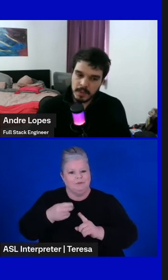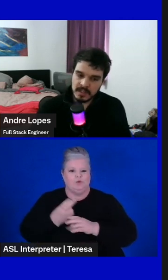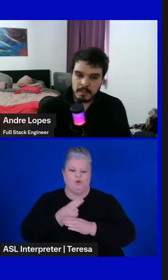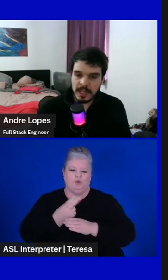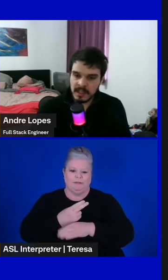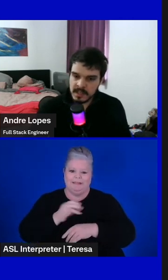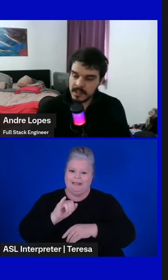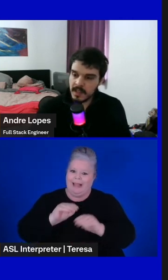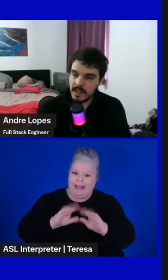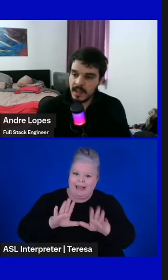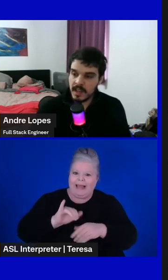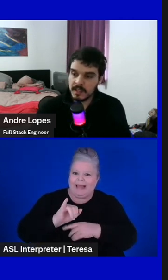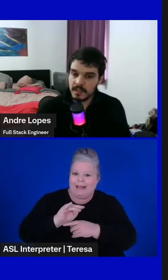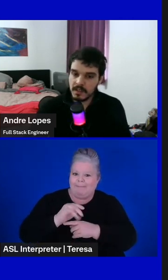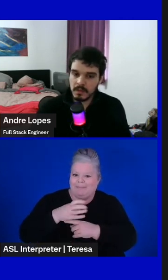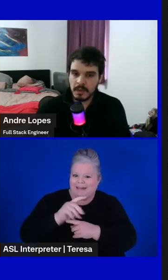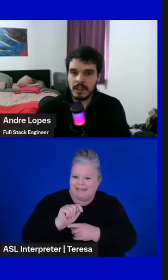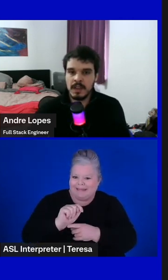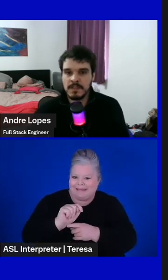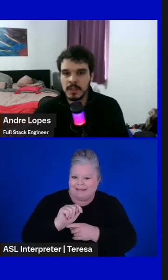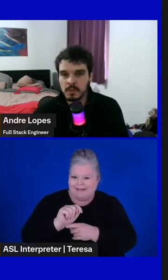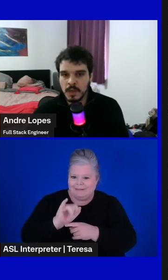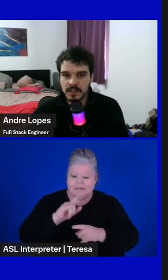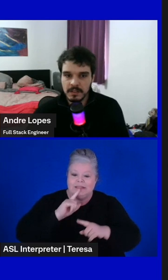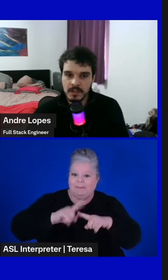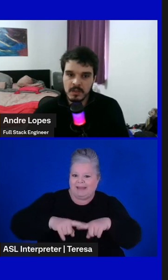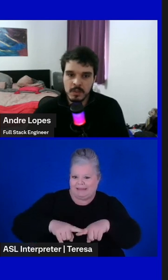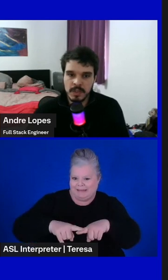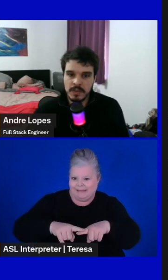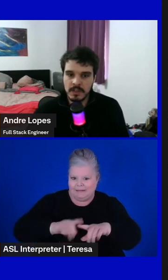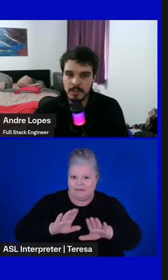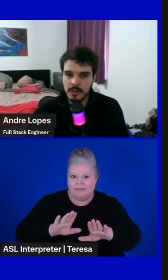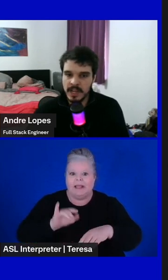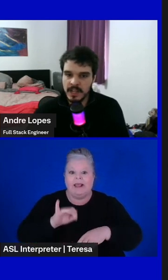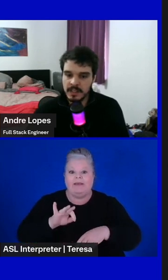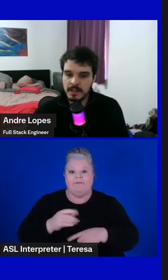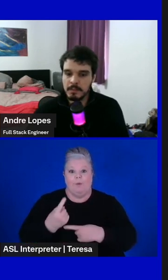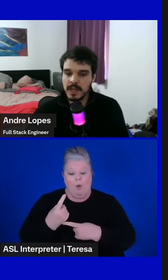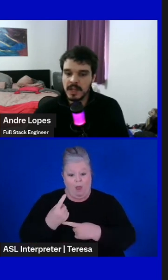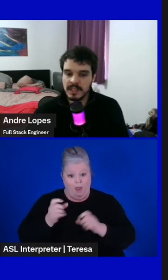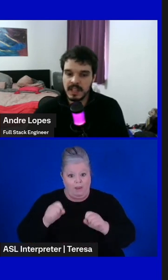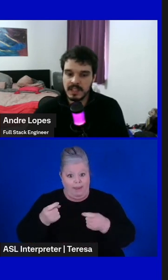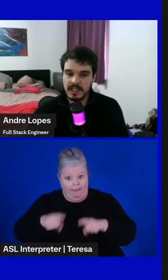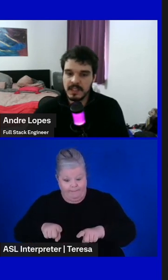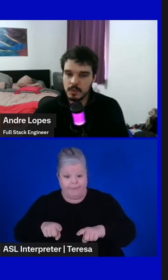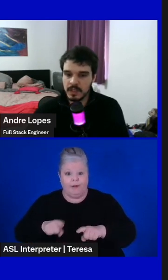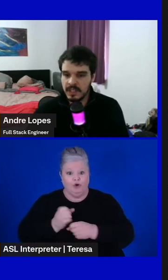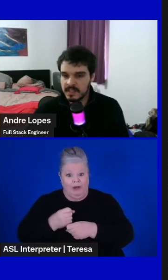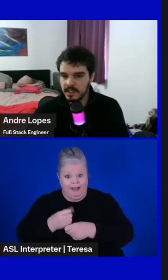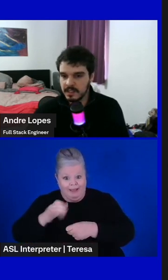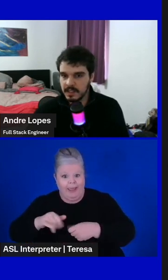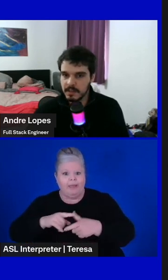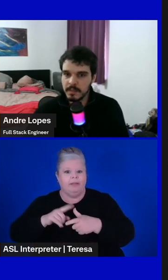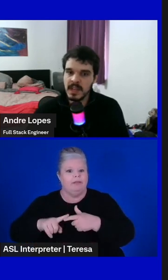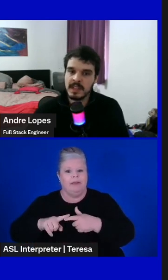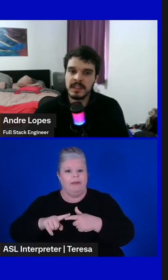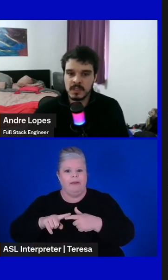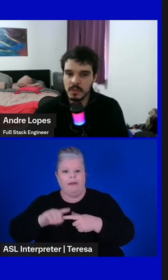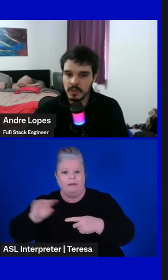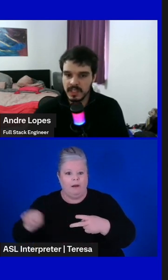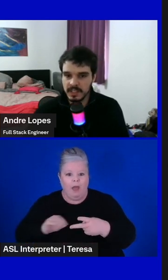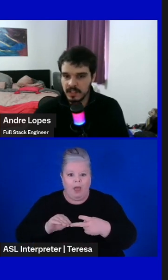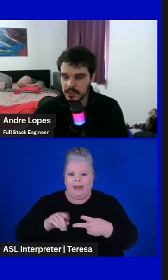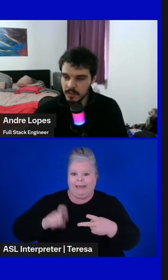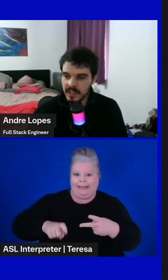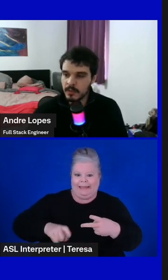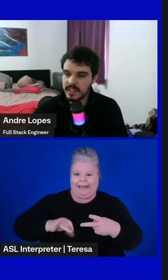dependencies, and if this one is going to be tried to be created, but then this one needs it, and is